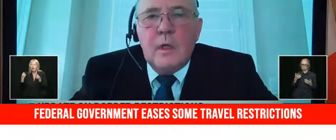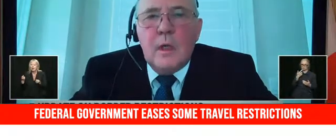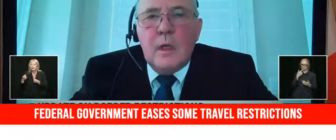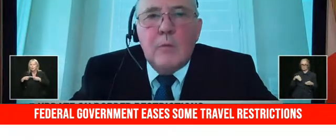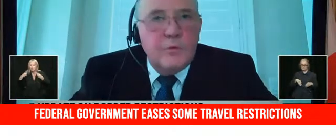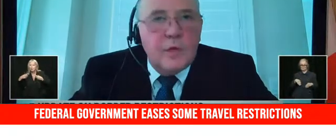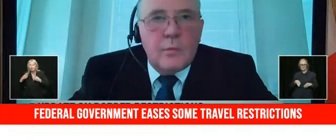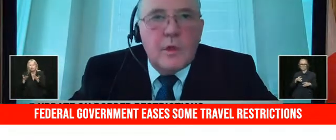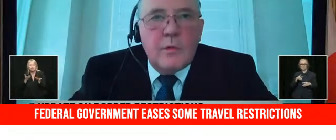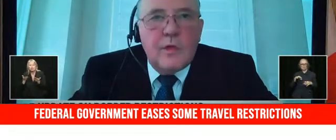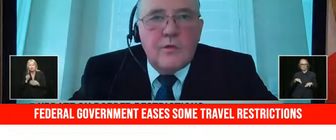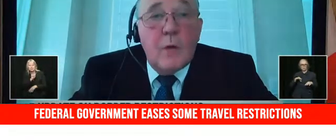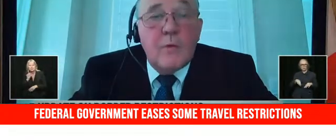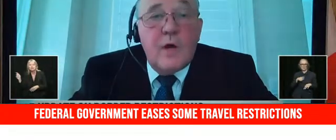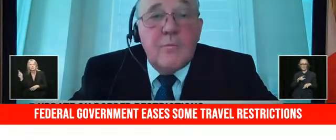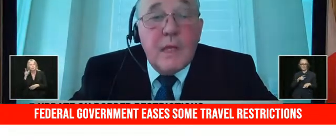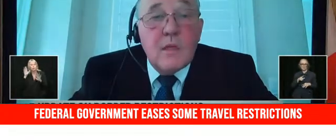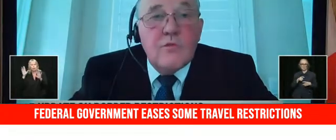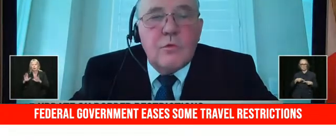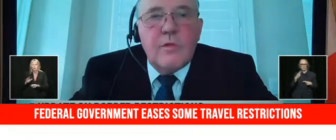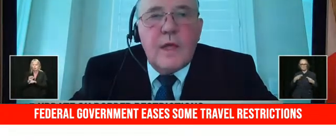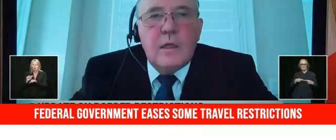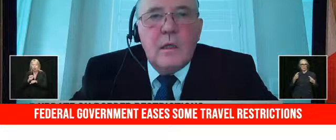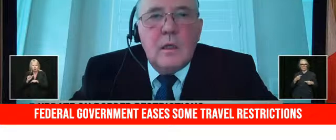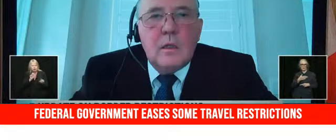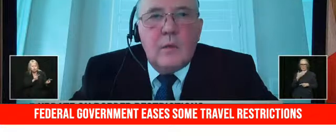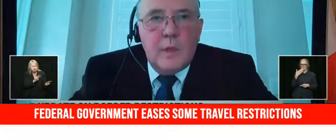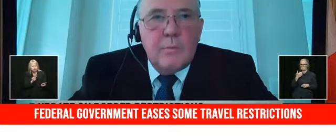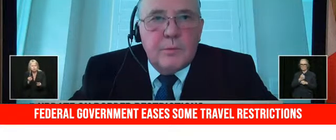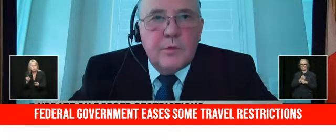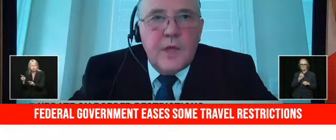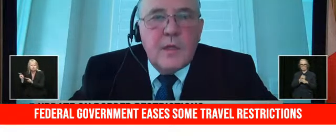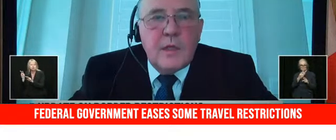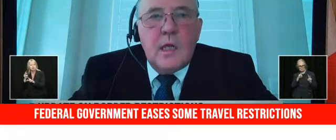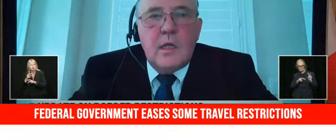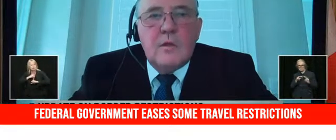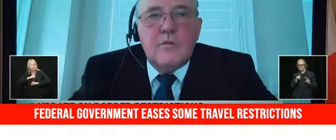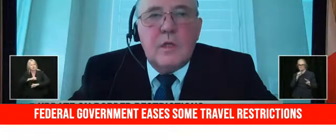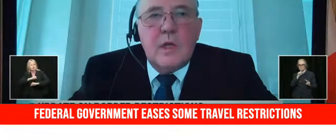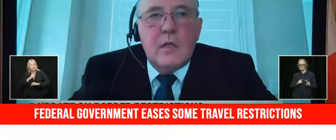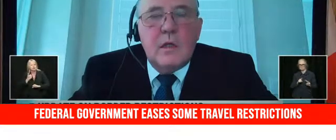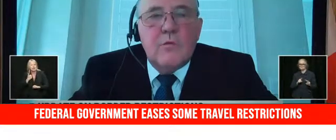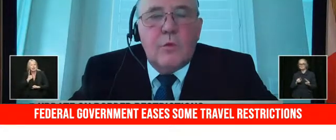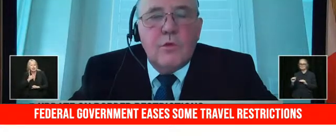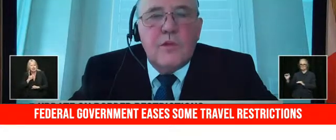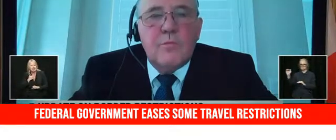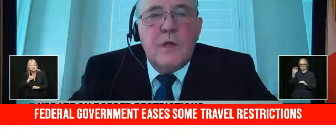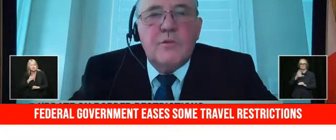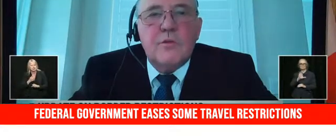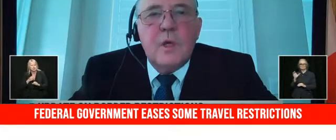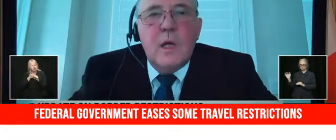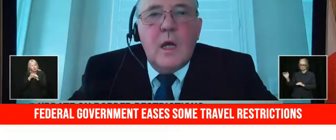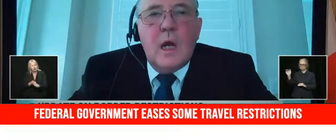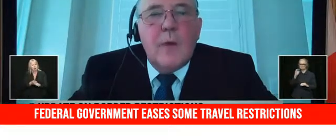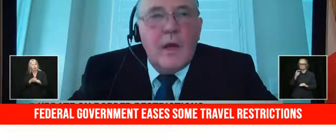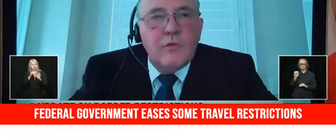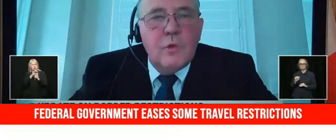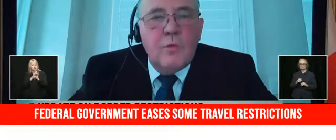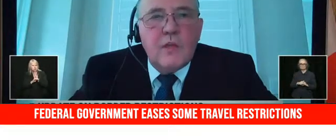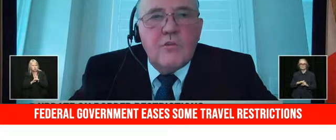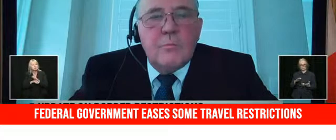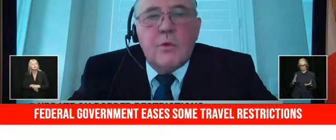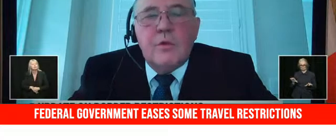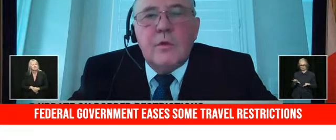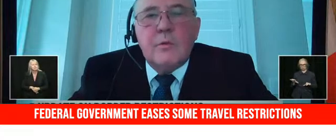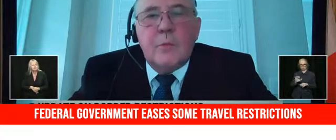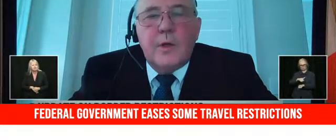services, who've done a really great job of making sure that we protect Canadians and enforce these measures. I also